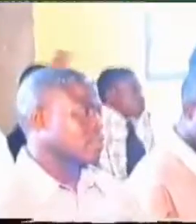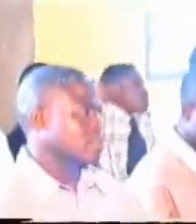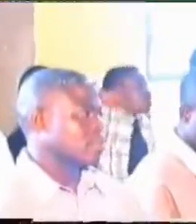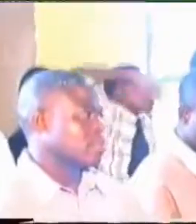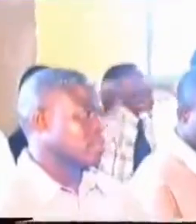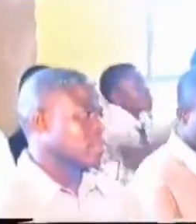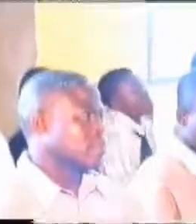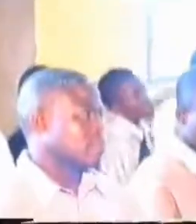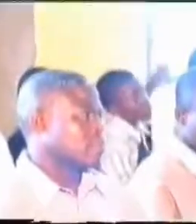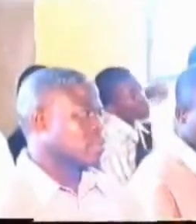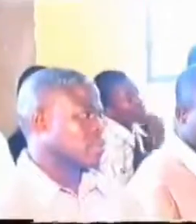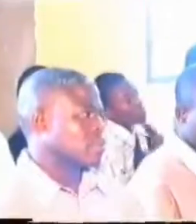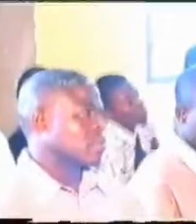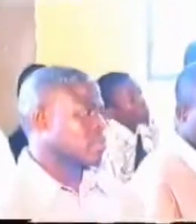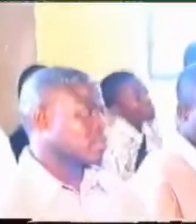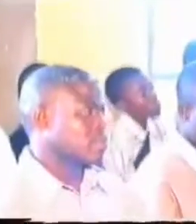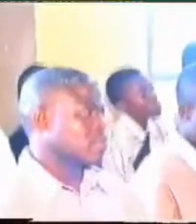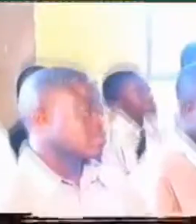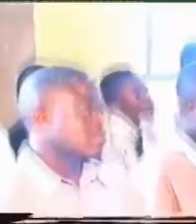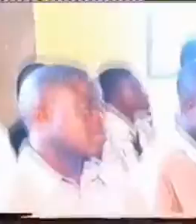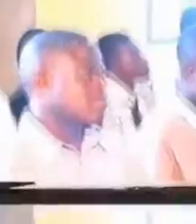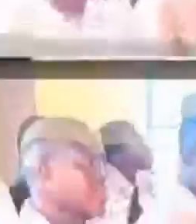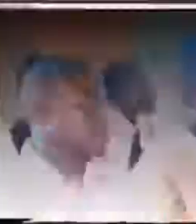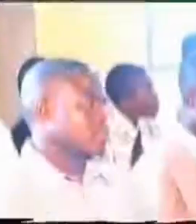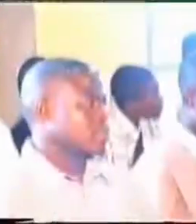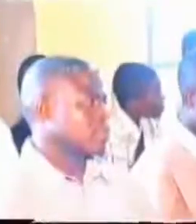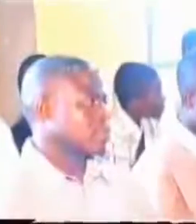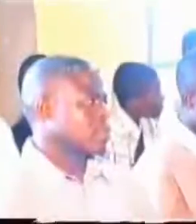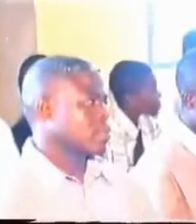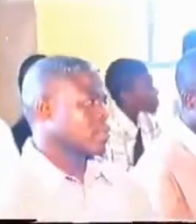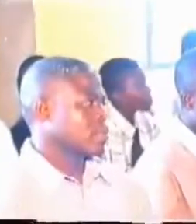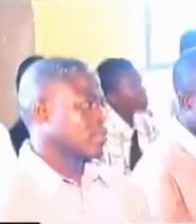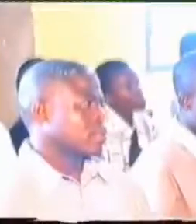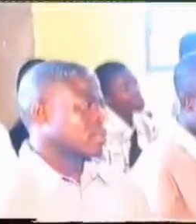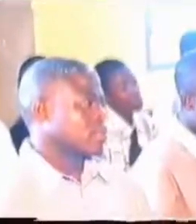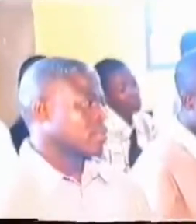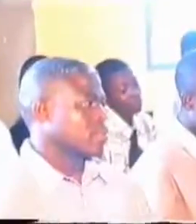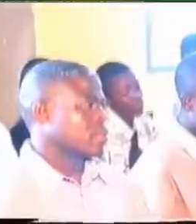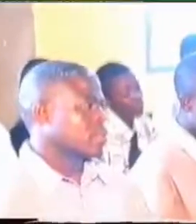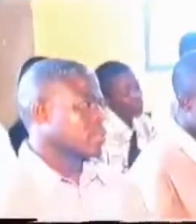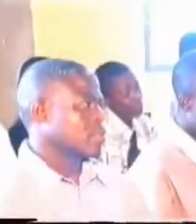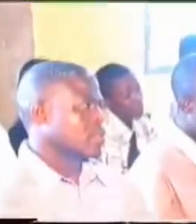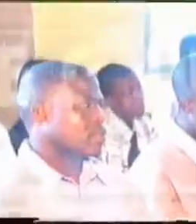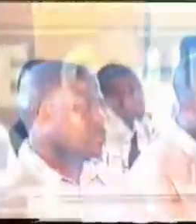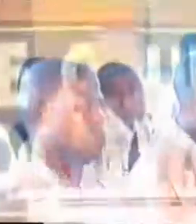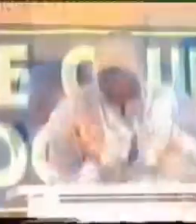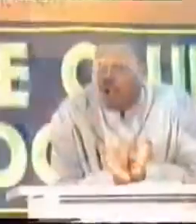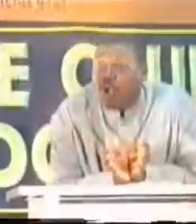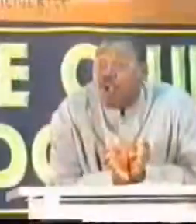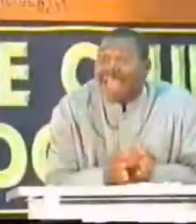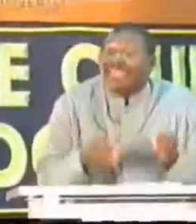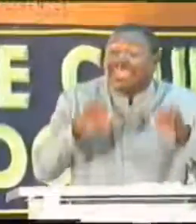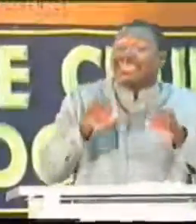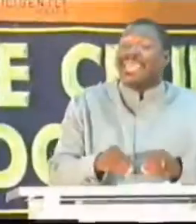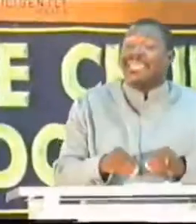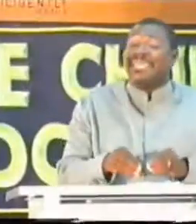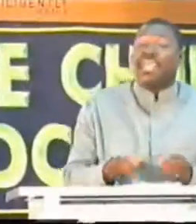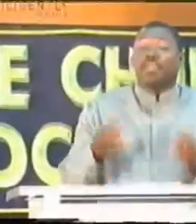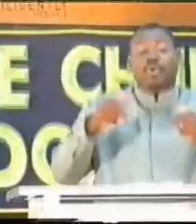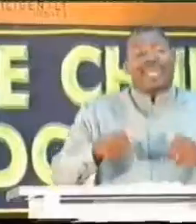se under the Levitical priesthood no ase Israel fo enya emra bia ene na eye emra a e govern